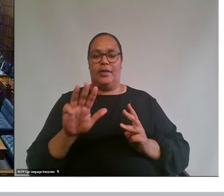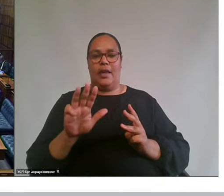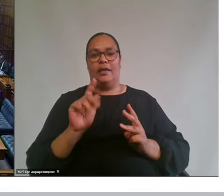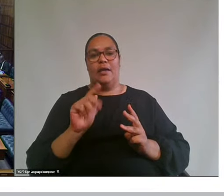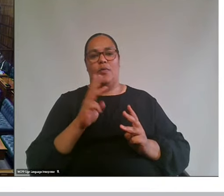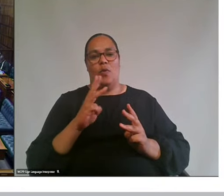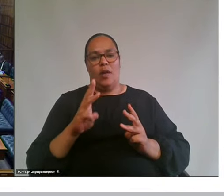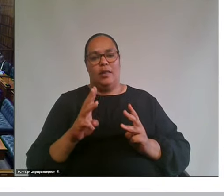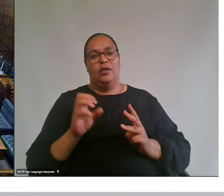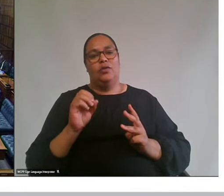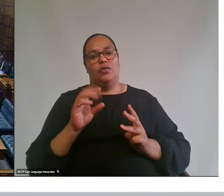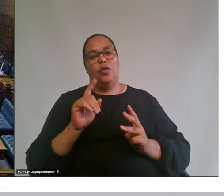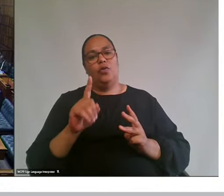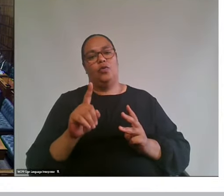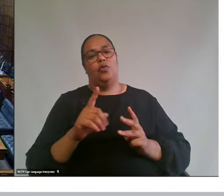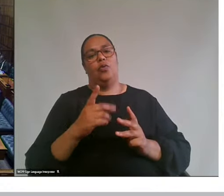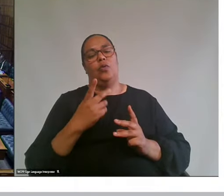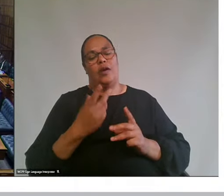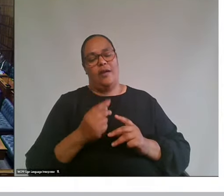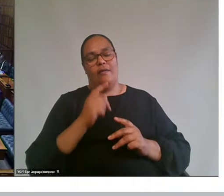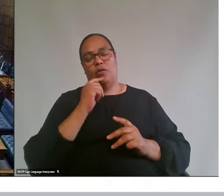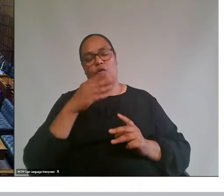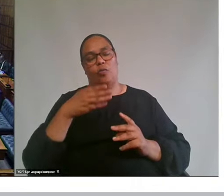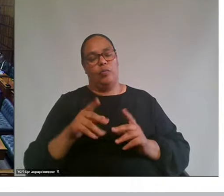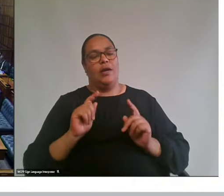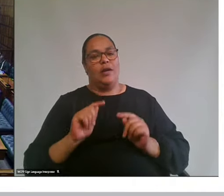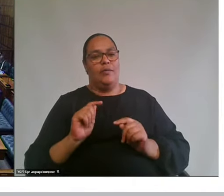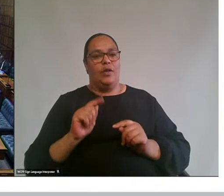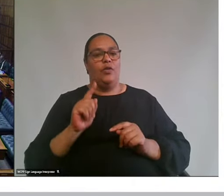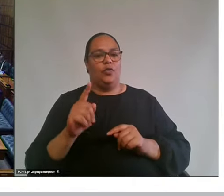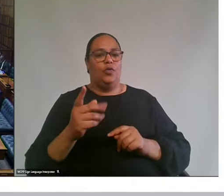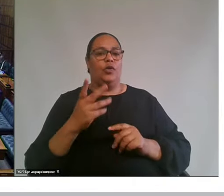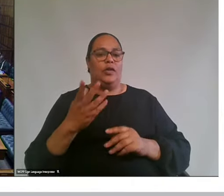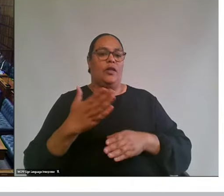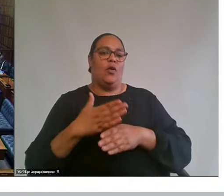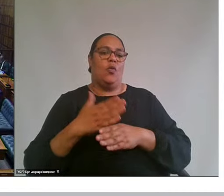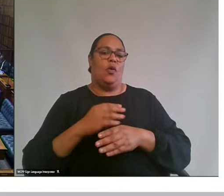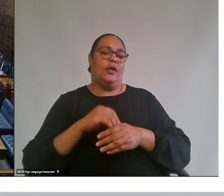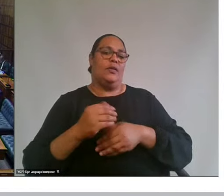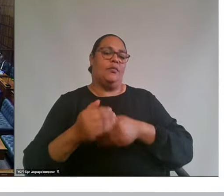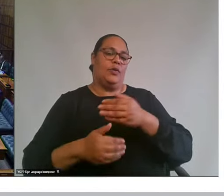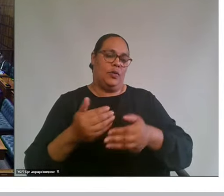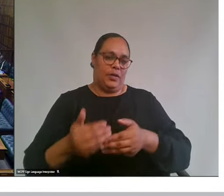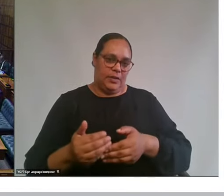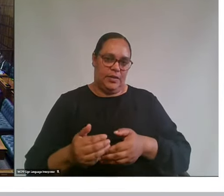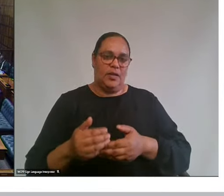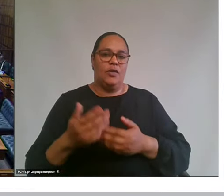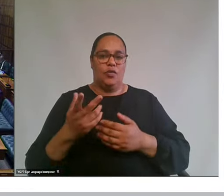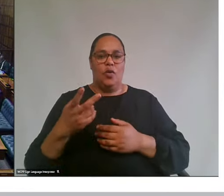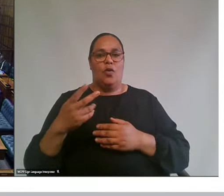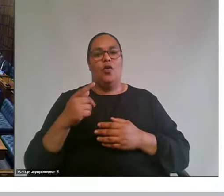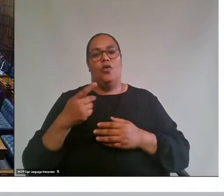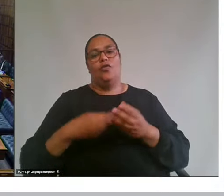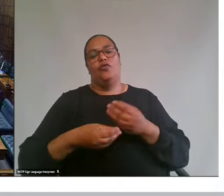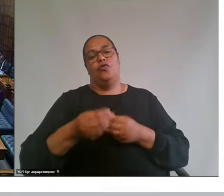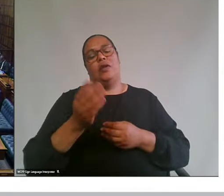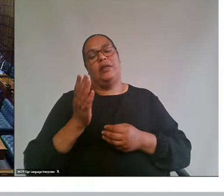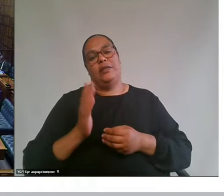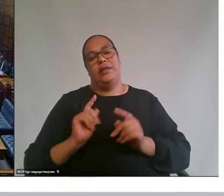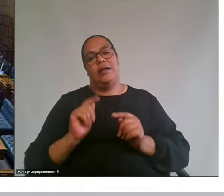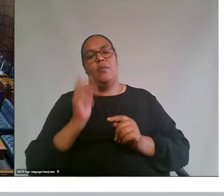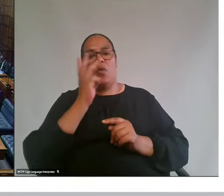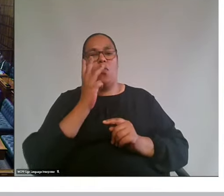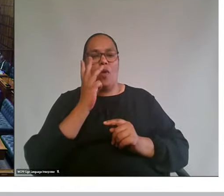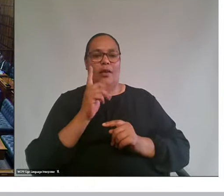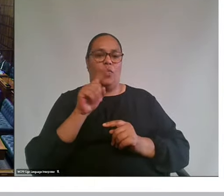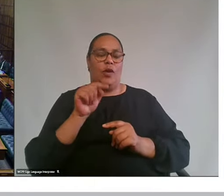so the the the GI sh is still in Cape Town so that's that's a work in progress um on the trade side Cape winelands